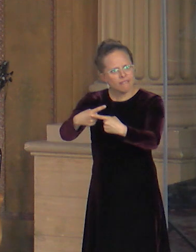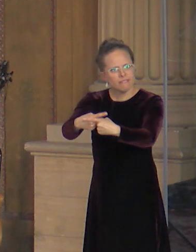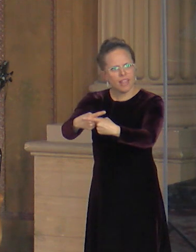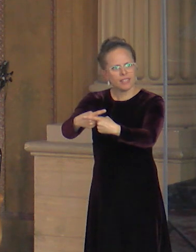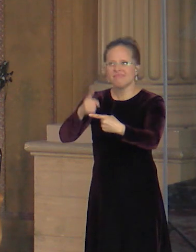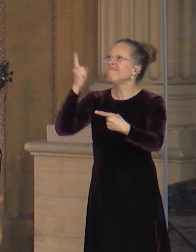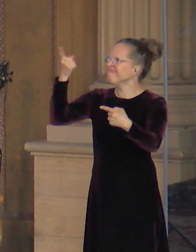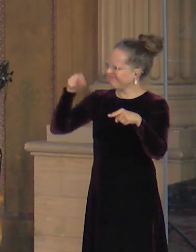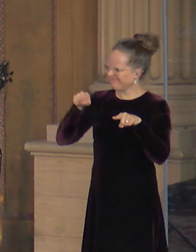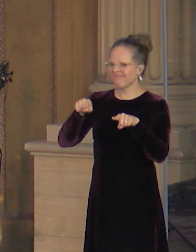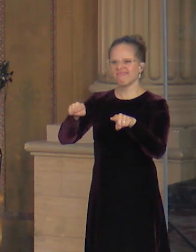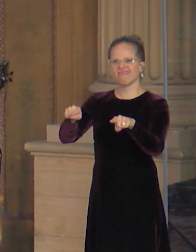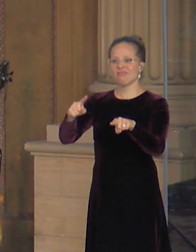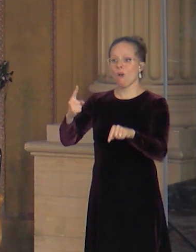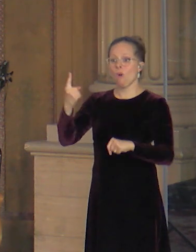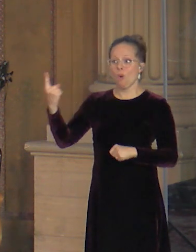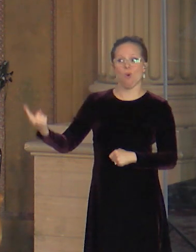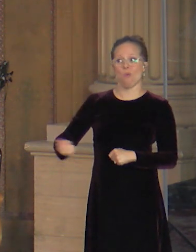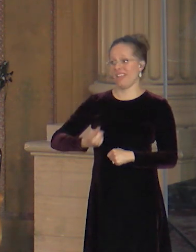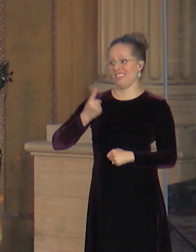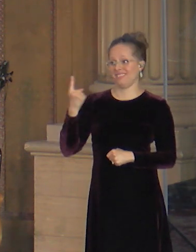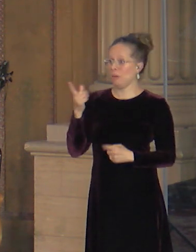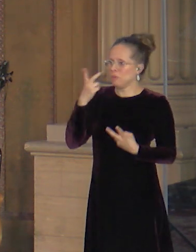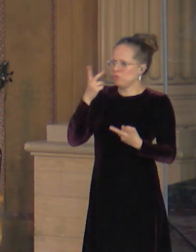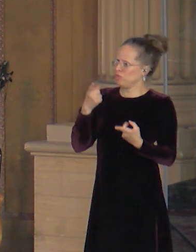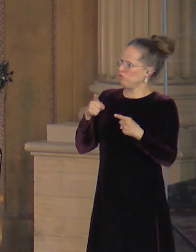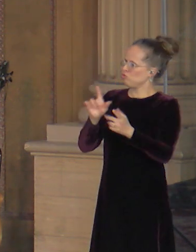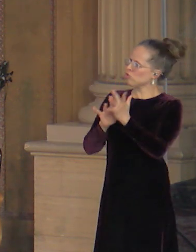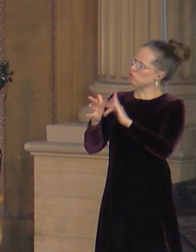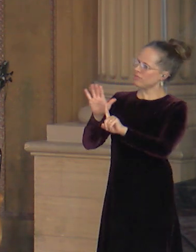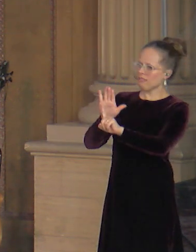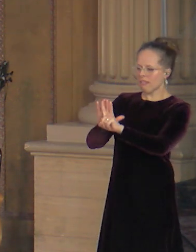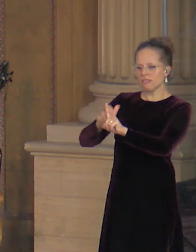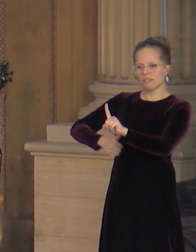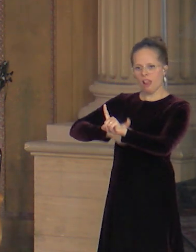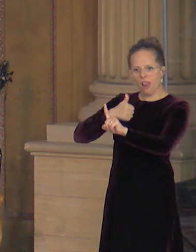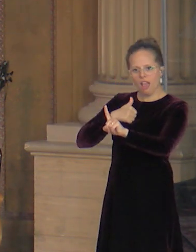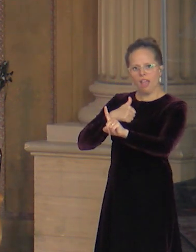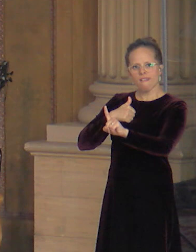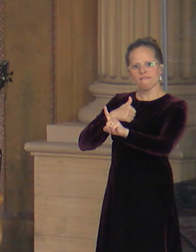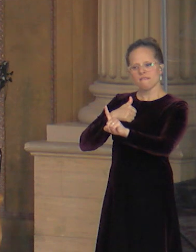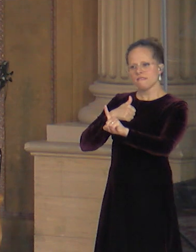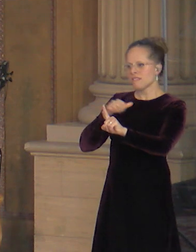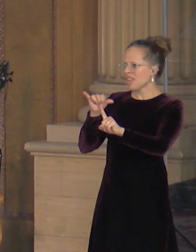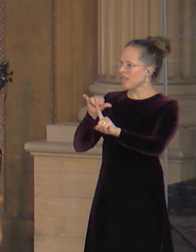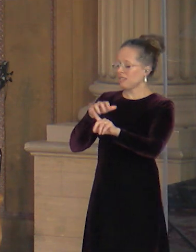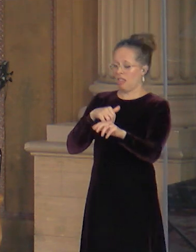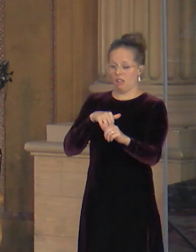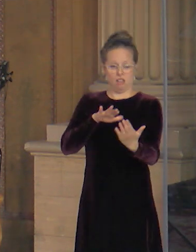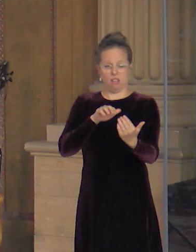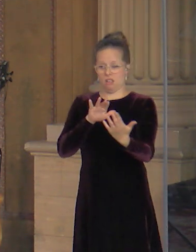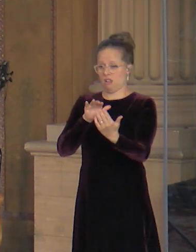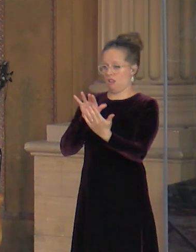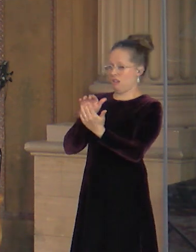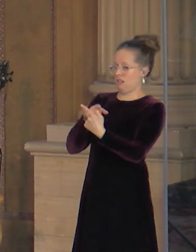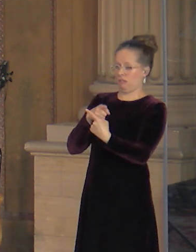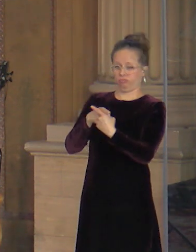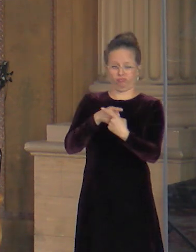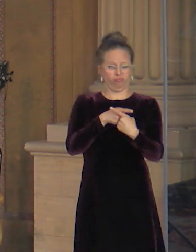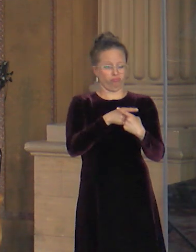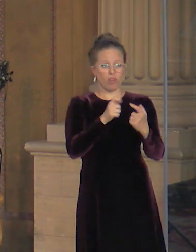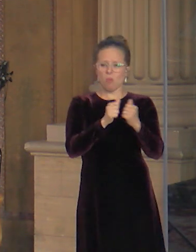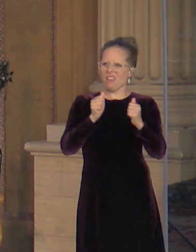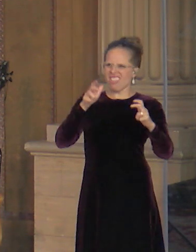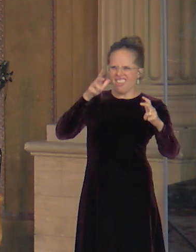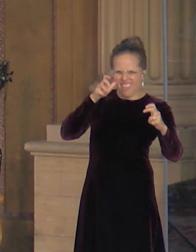you'll see it all throughout the life of Jesus that there's there's Jesus butting heads with all kinds of people with all kinds of evil there's